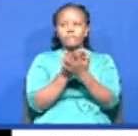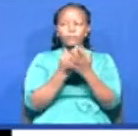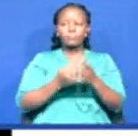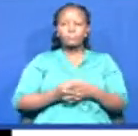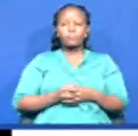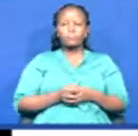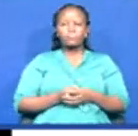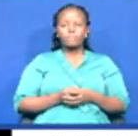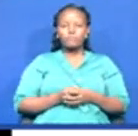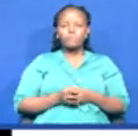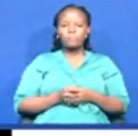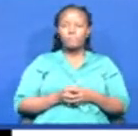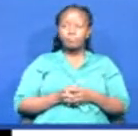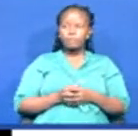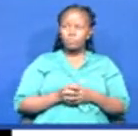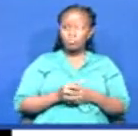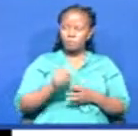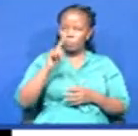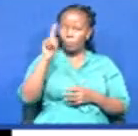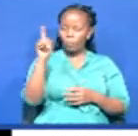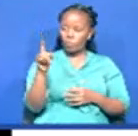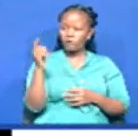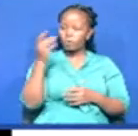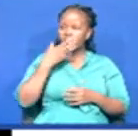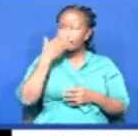that question, I think, can be addressed by